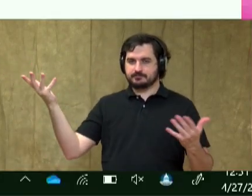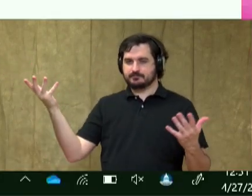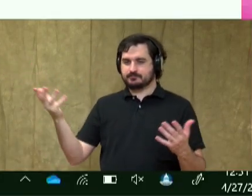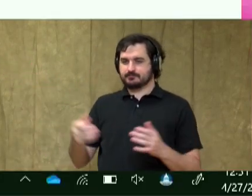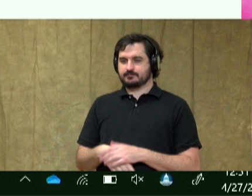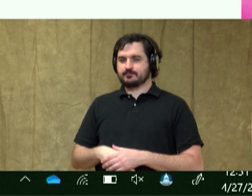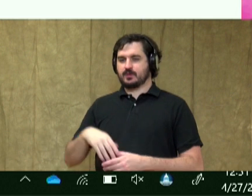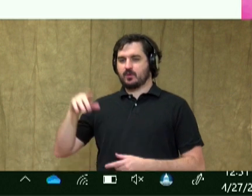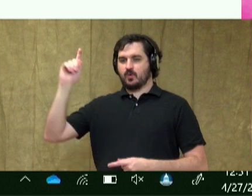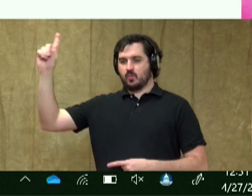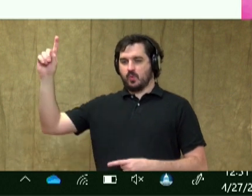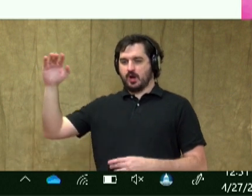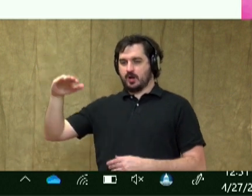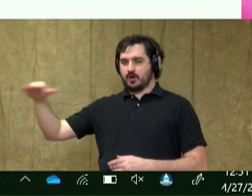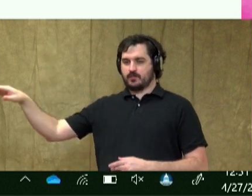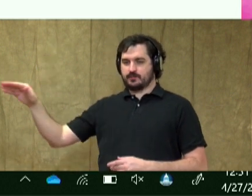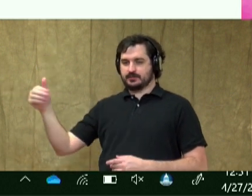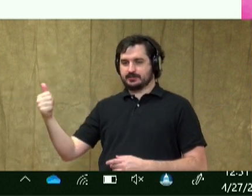1/10.